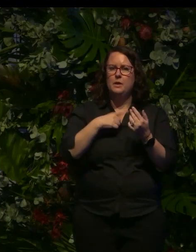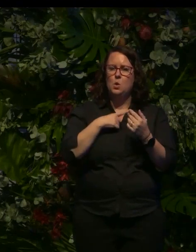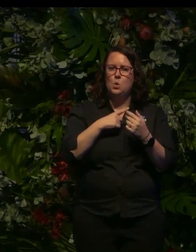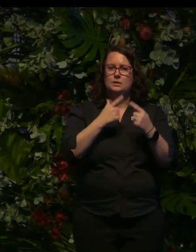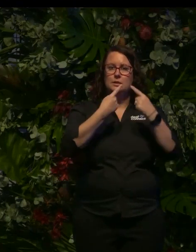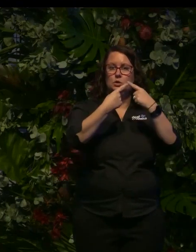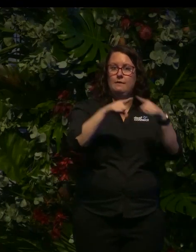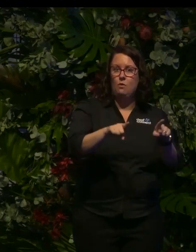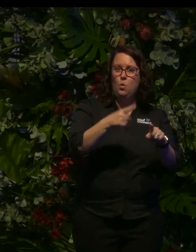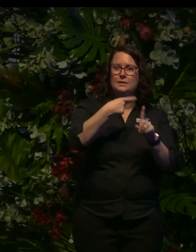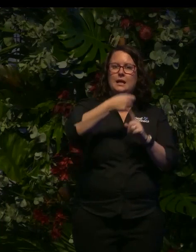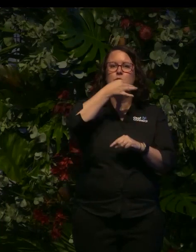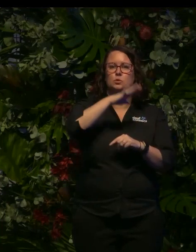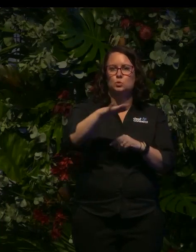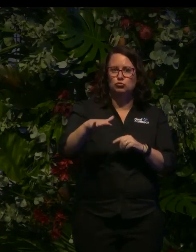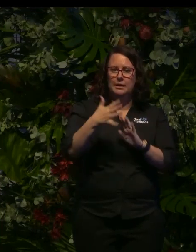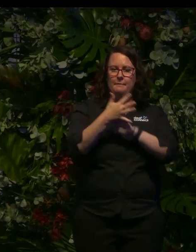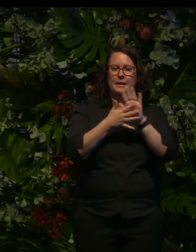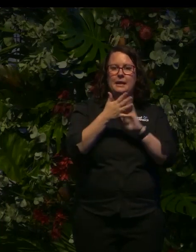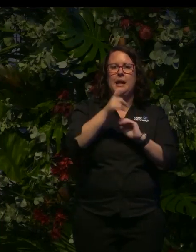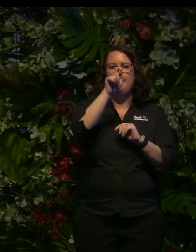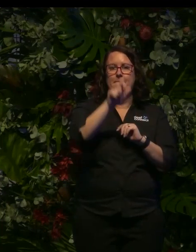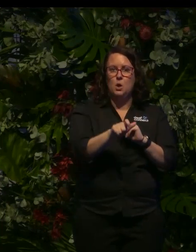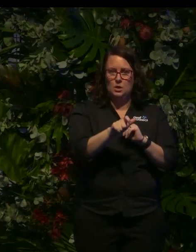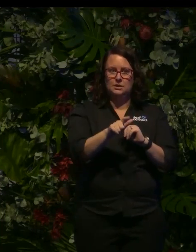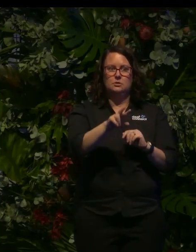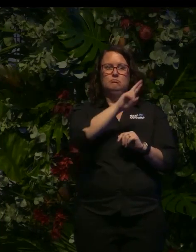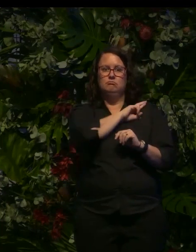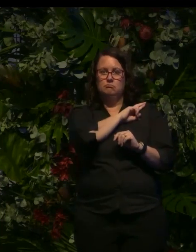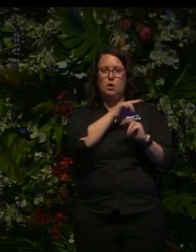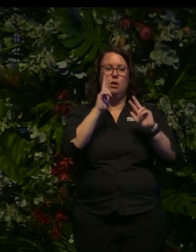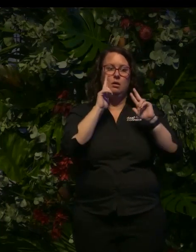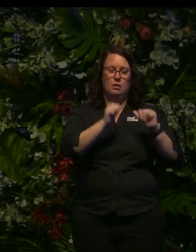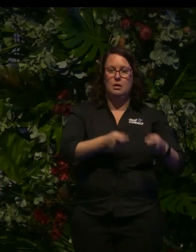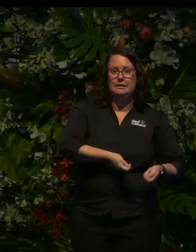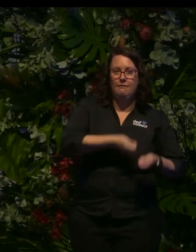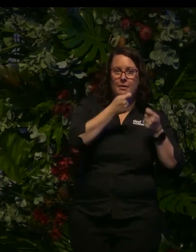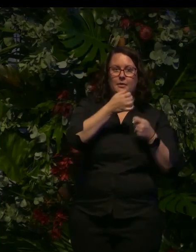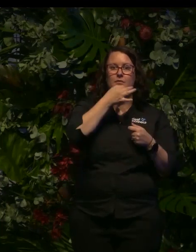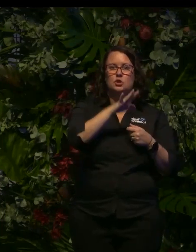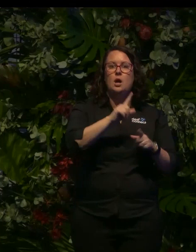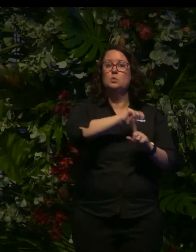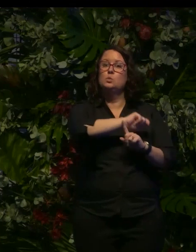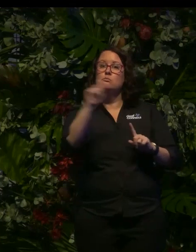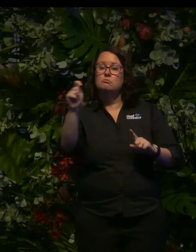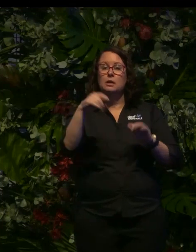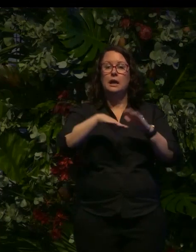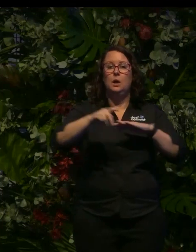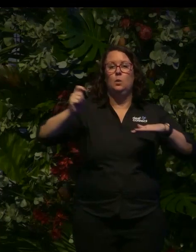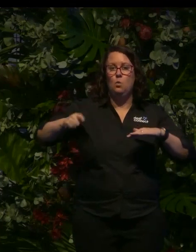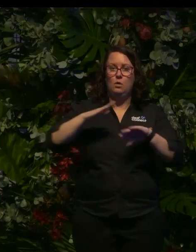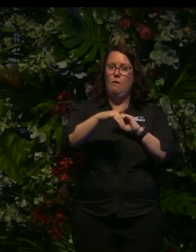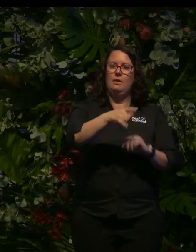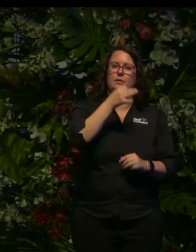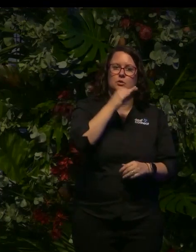children allow someone who is concerned with the care, welfare and development of a child to be able to litigate, to go to court about the